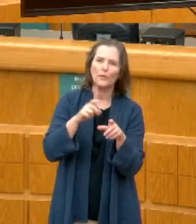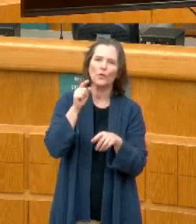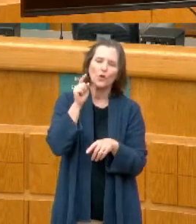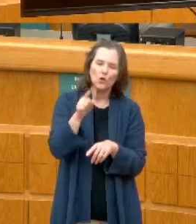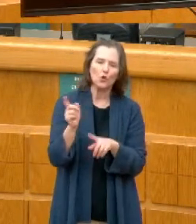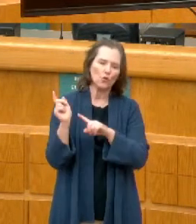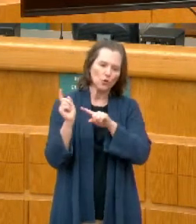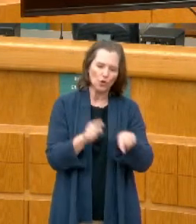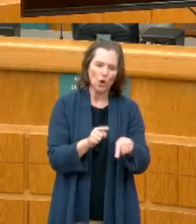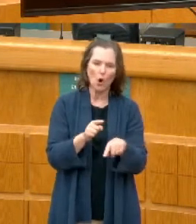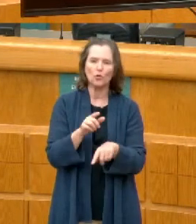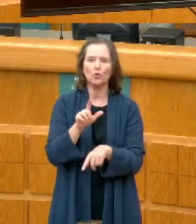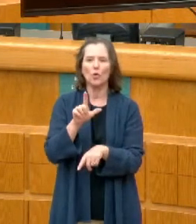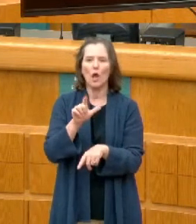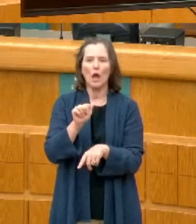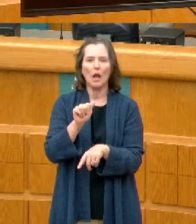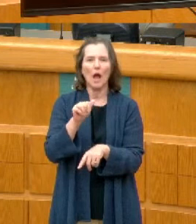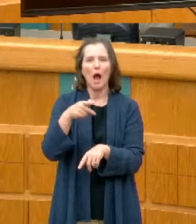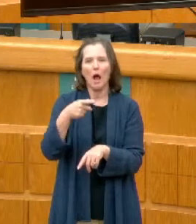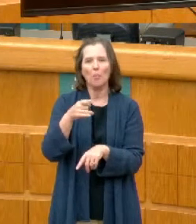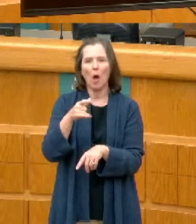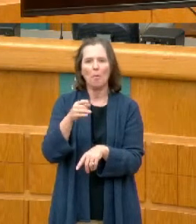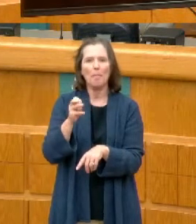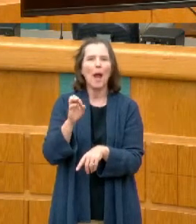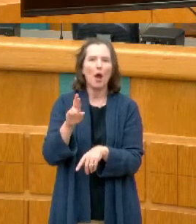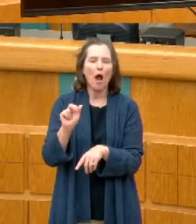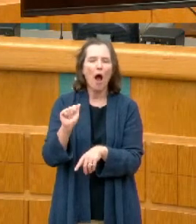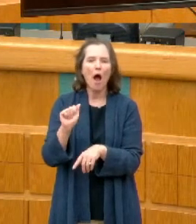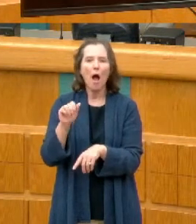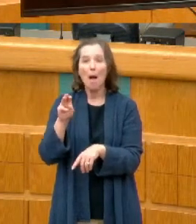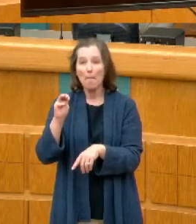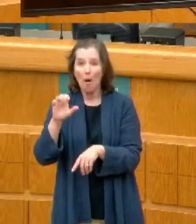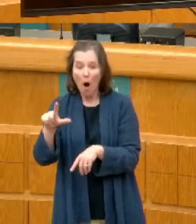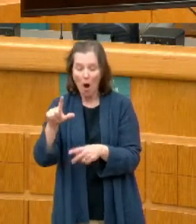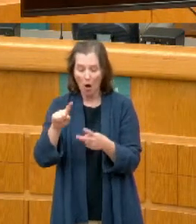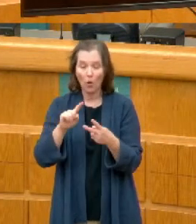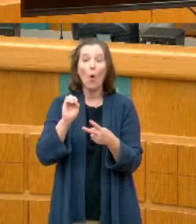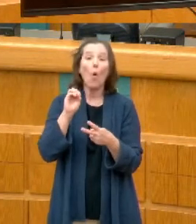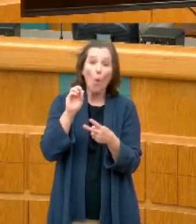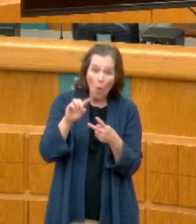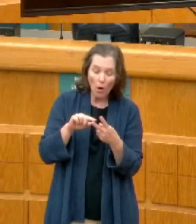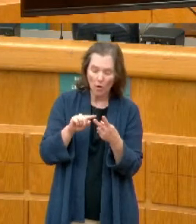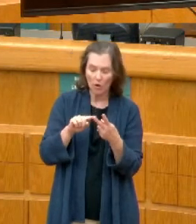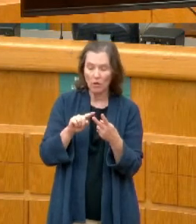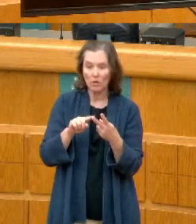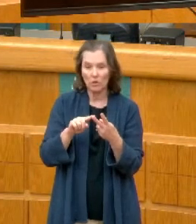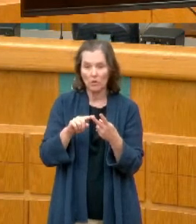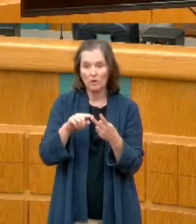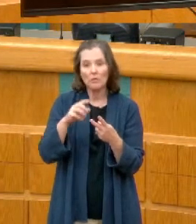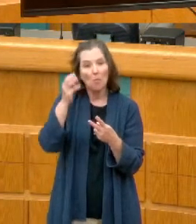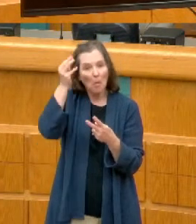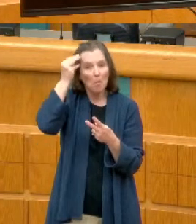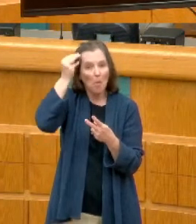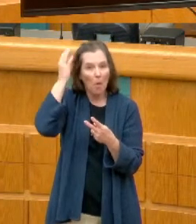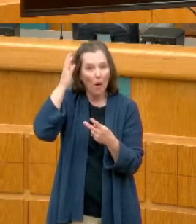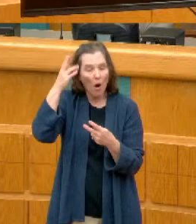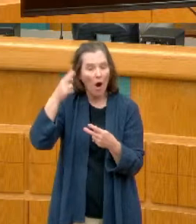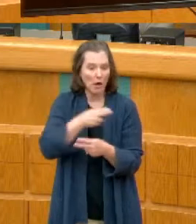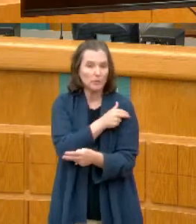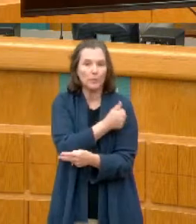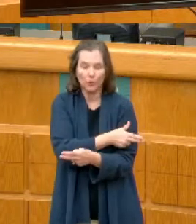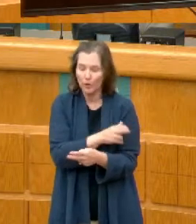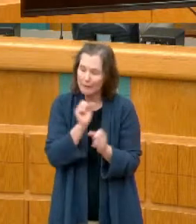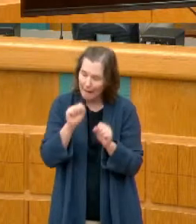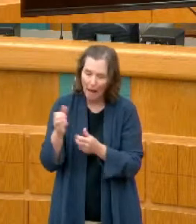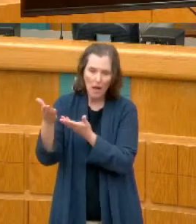up on August the 6th. If you're homebound and you miss those early opportunities to get vaccinated,